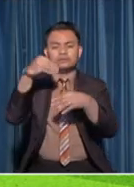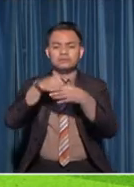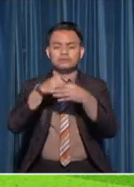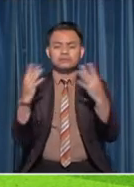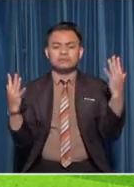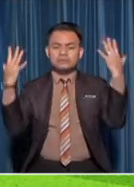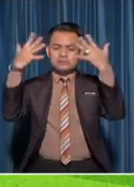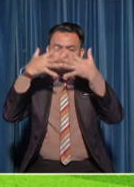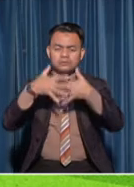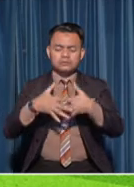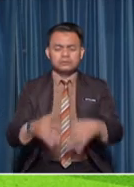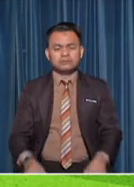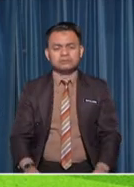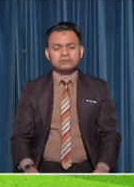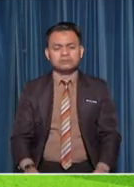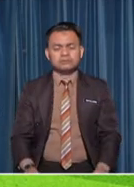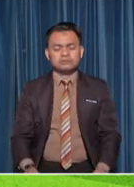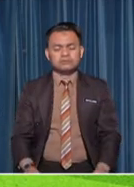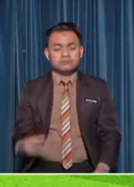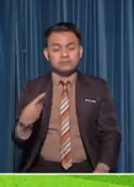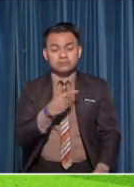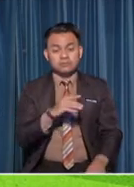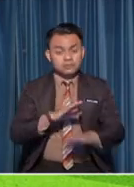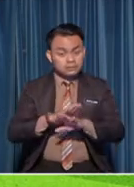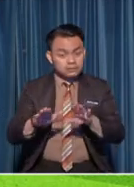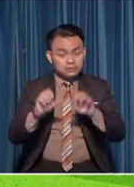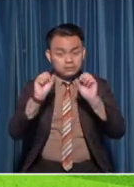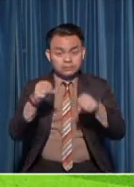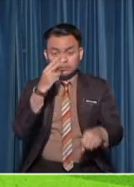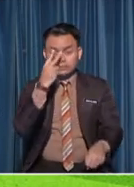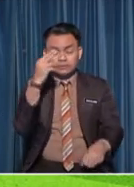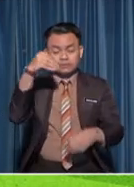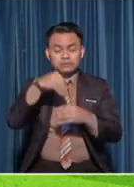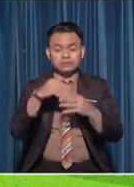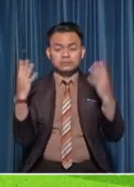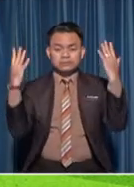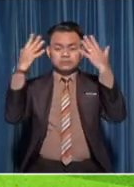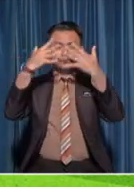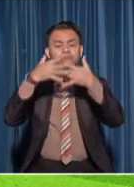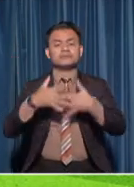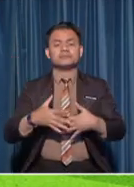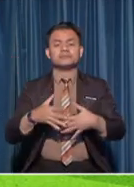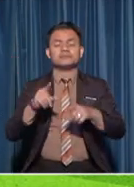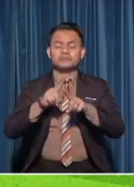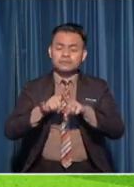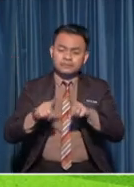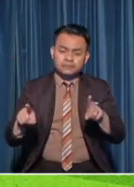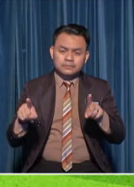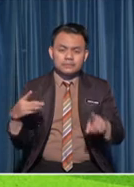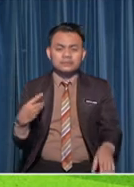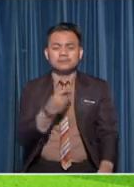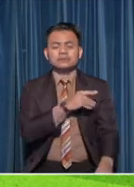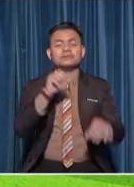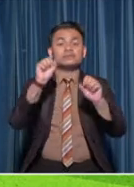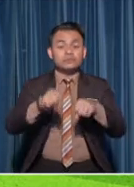We cannot see in the dark, but we still can find the